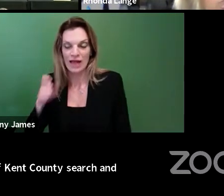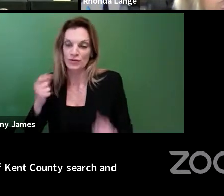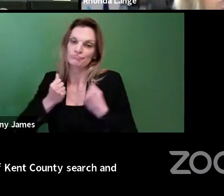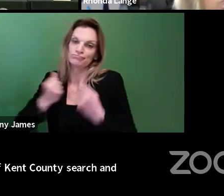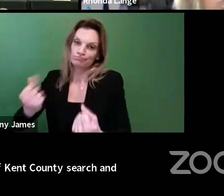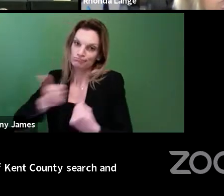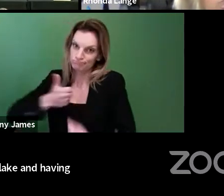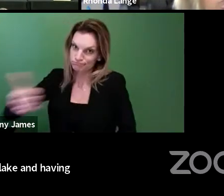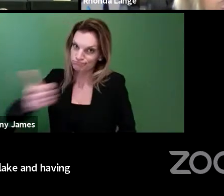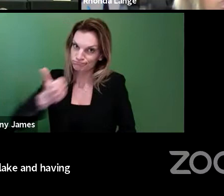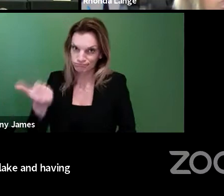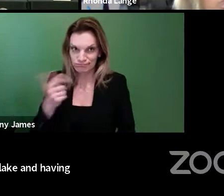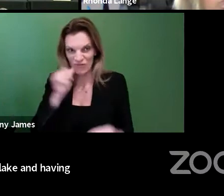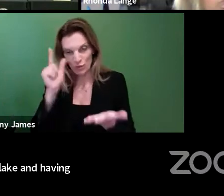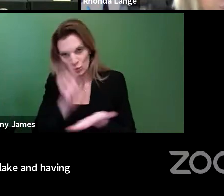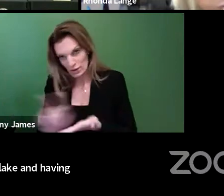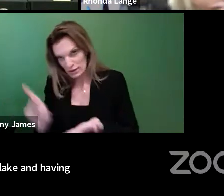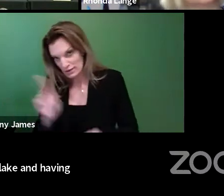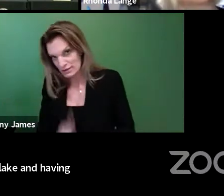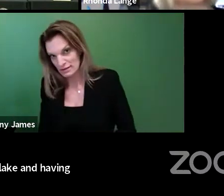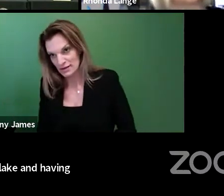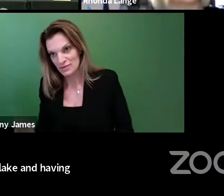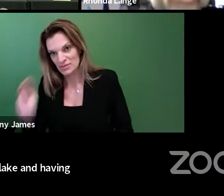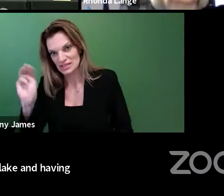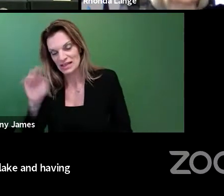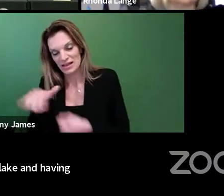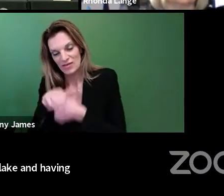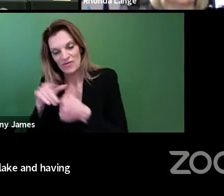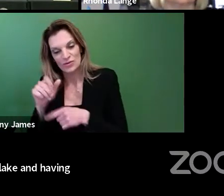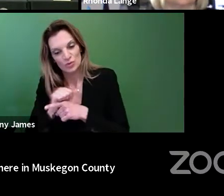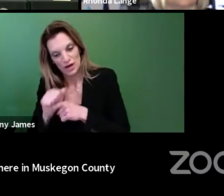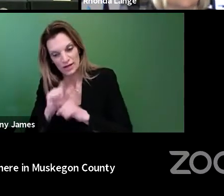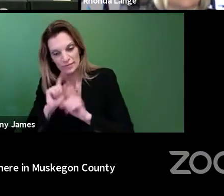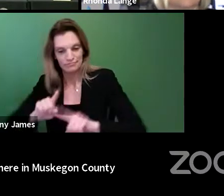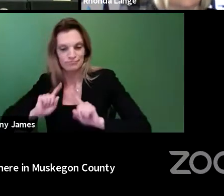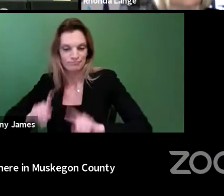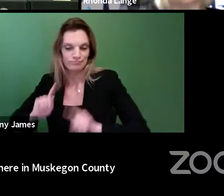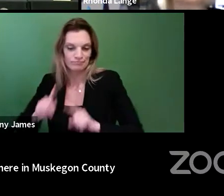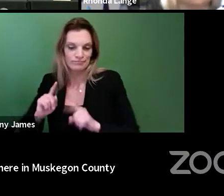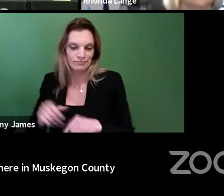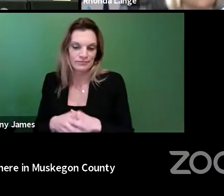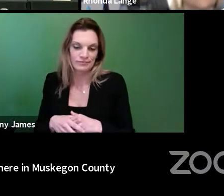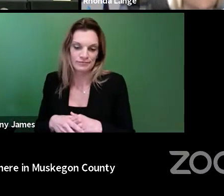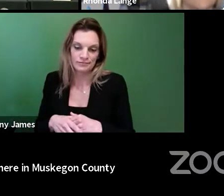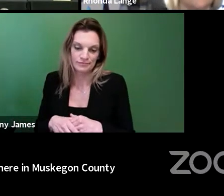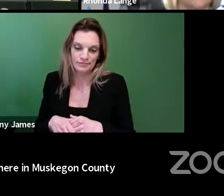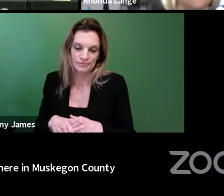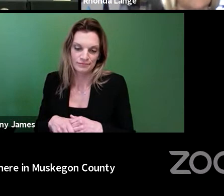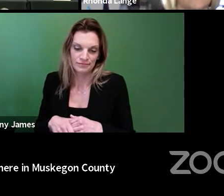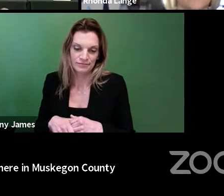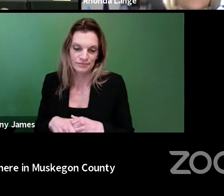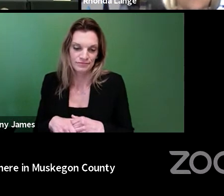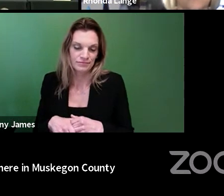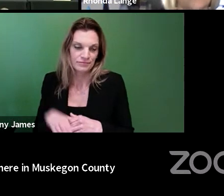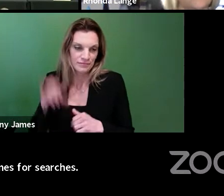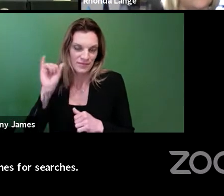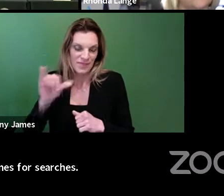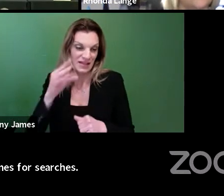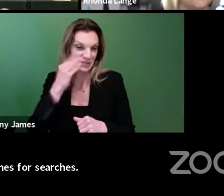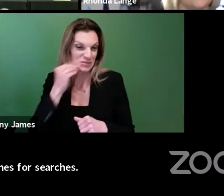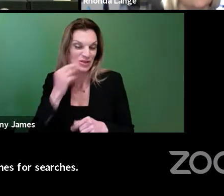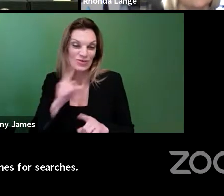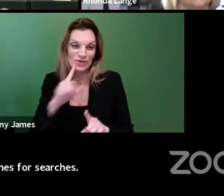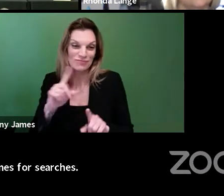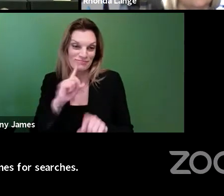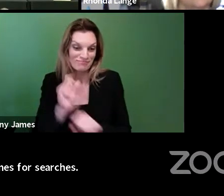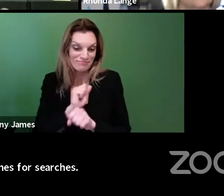every week somewhere in Muskegon County for our training and sometimes for searches. So what I saw in that experience is that Kent